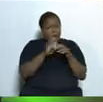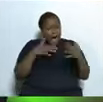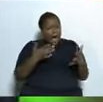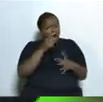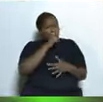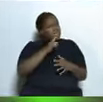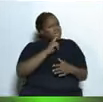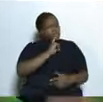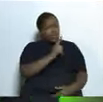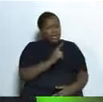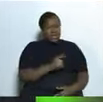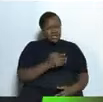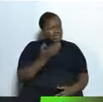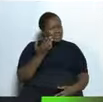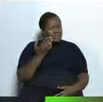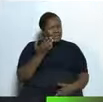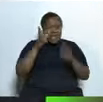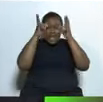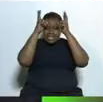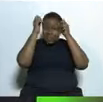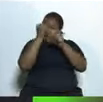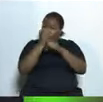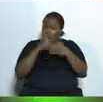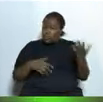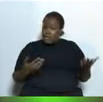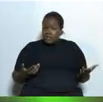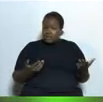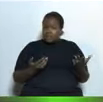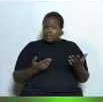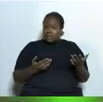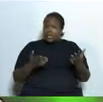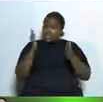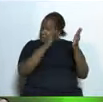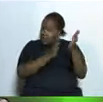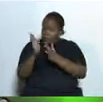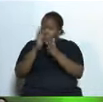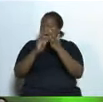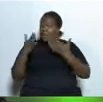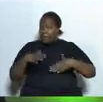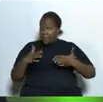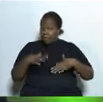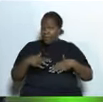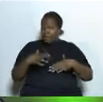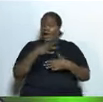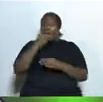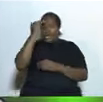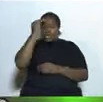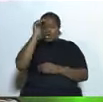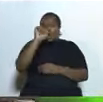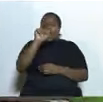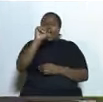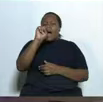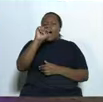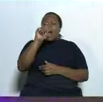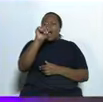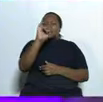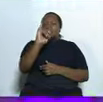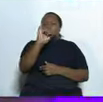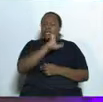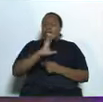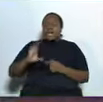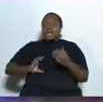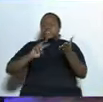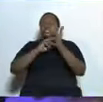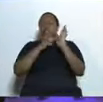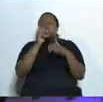commands. What's the devil doing now with cults? He's preparing people for that. Do you know what the word antichrist means? It doesn't necessarily